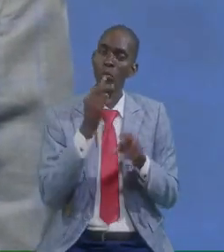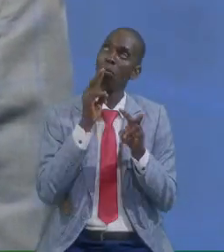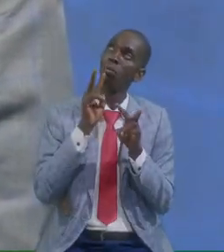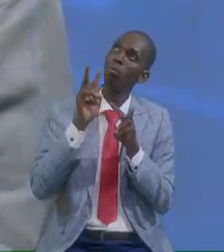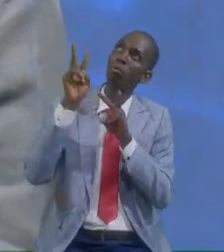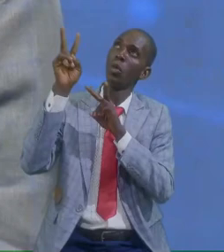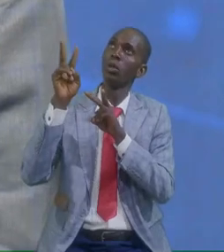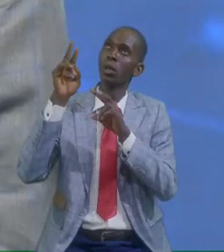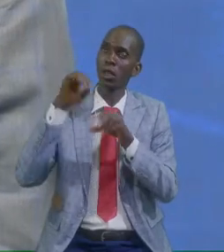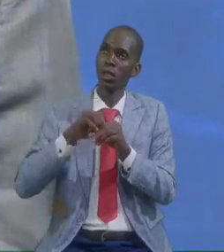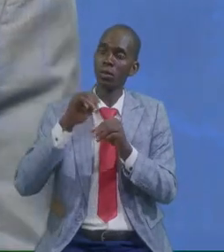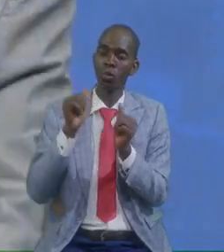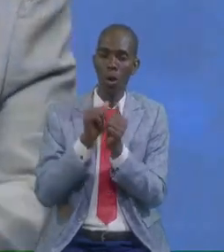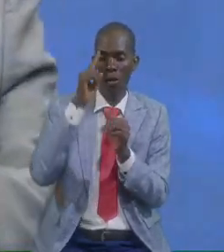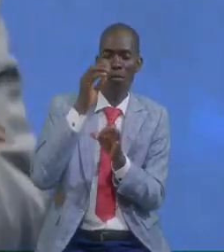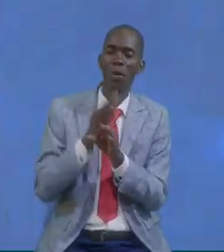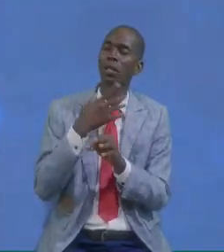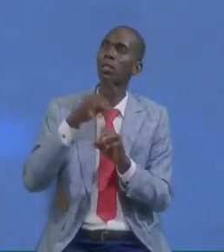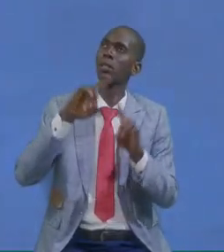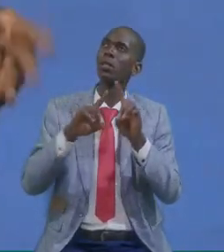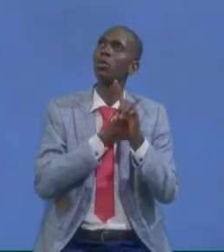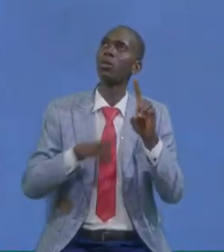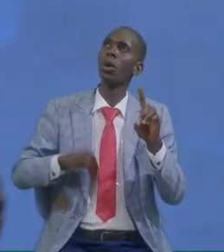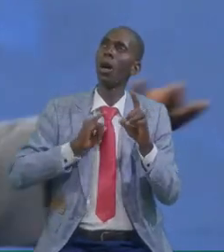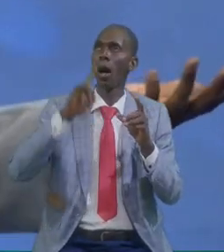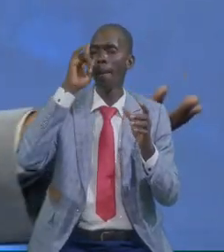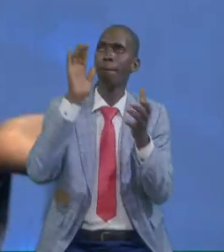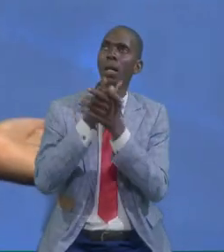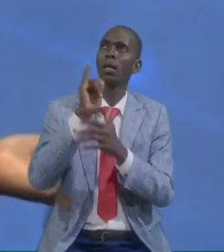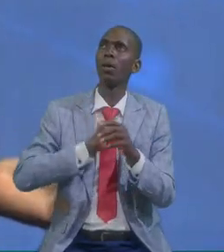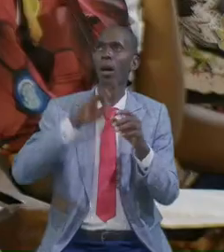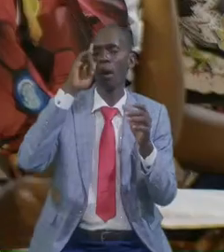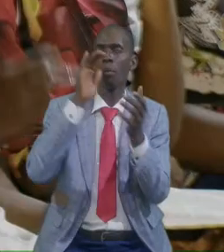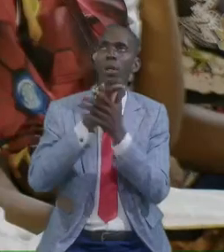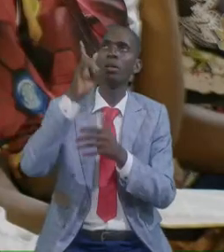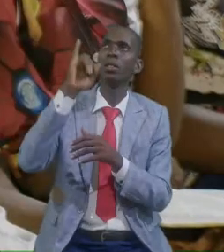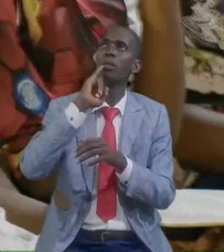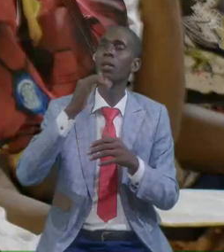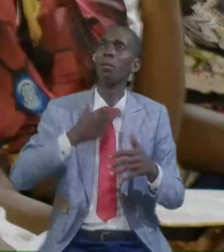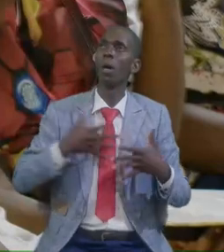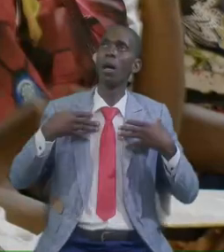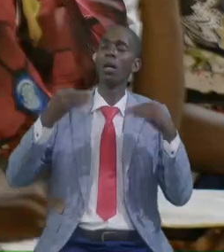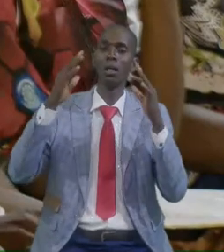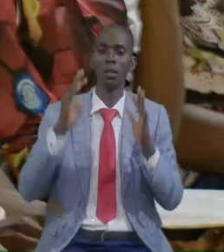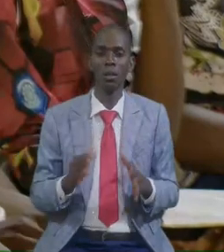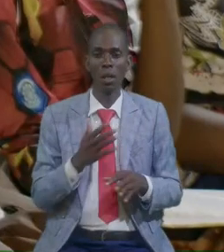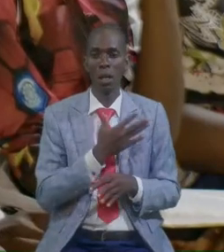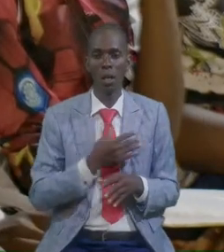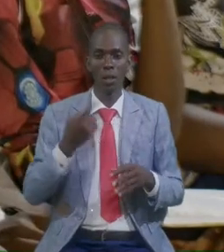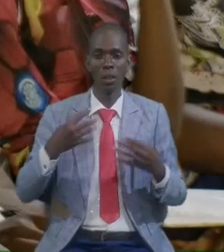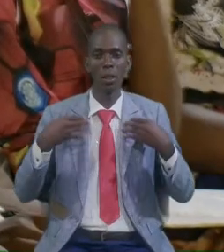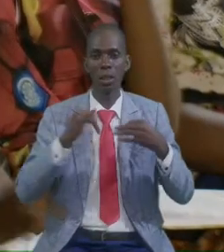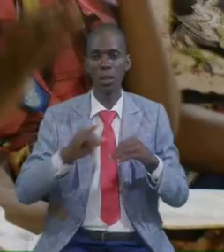and you say, I believe he is my healer. And the healing provision will come to